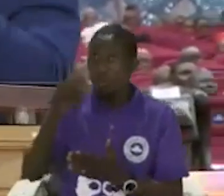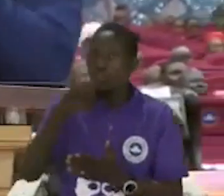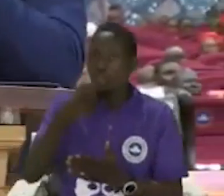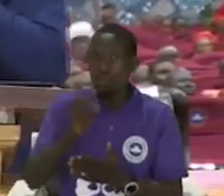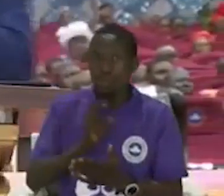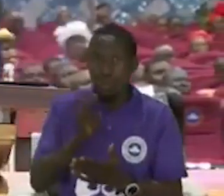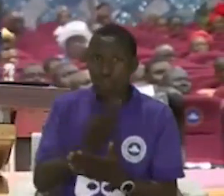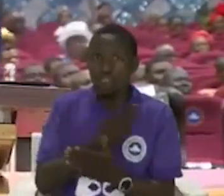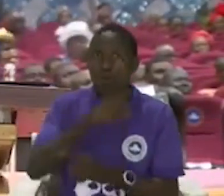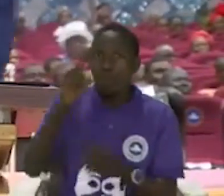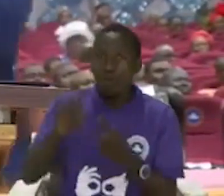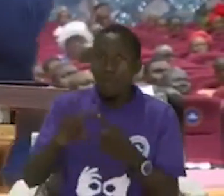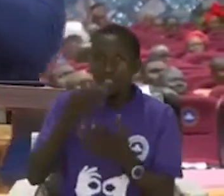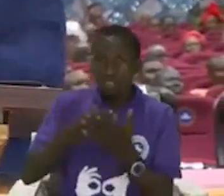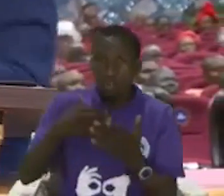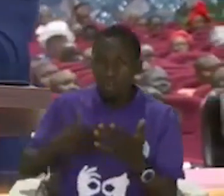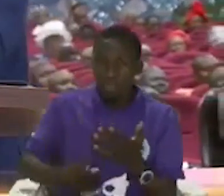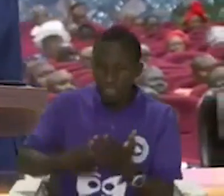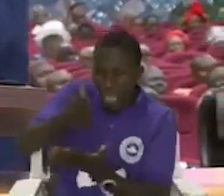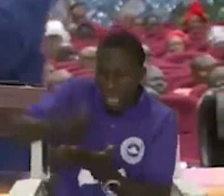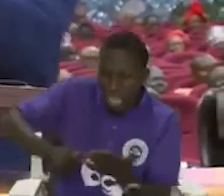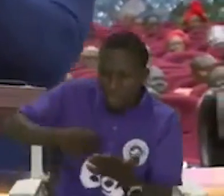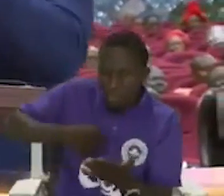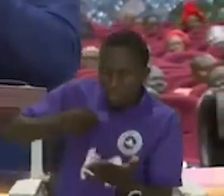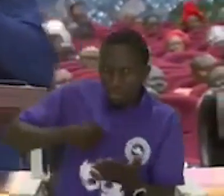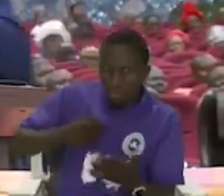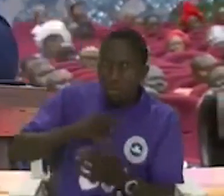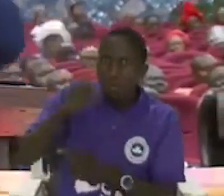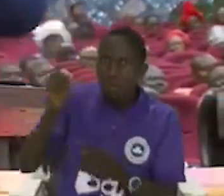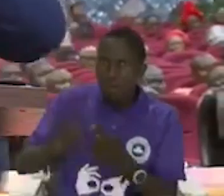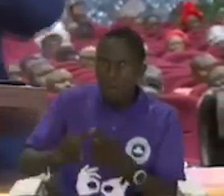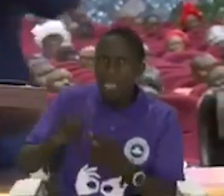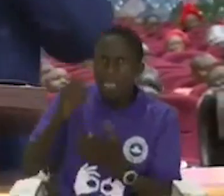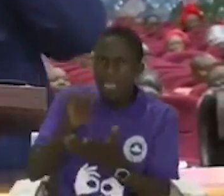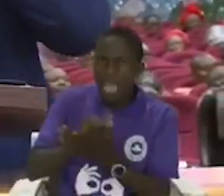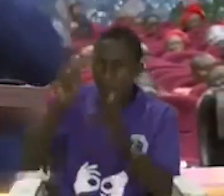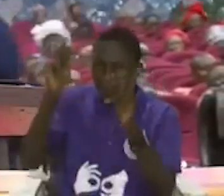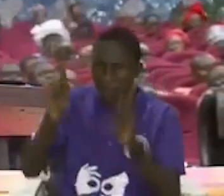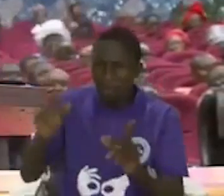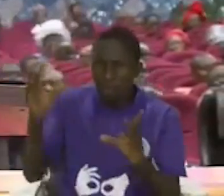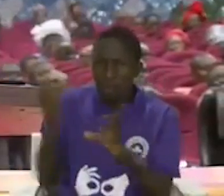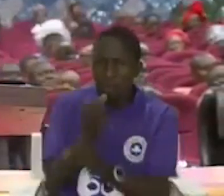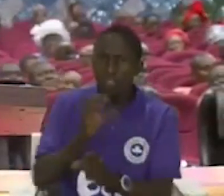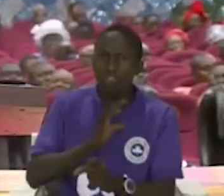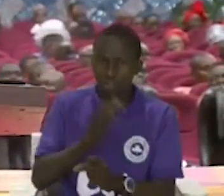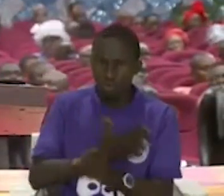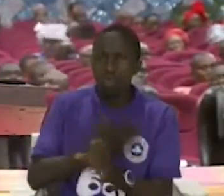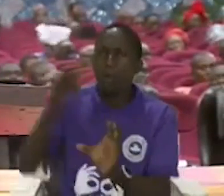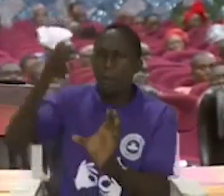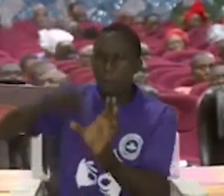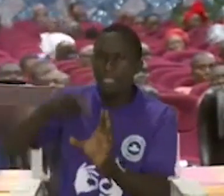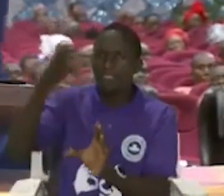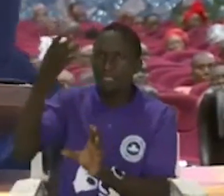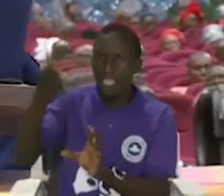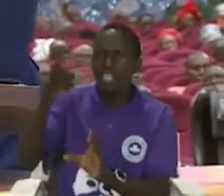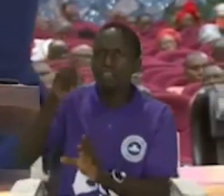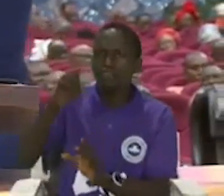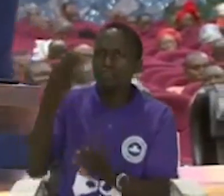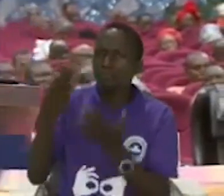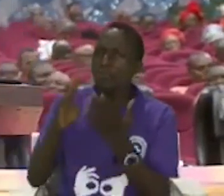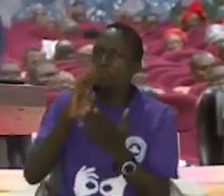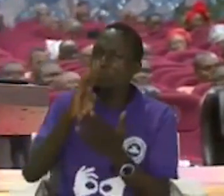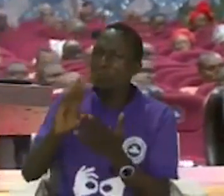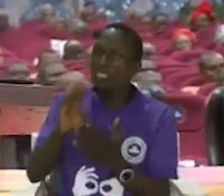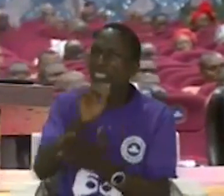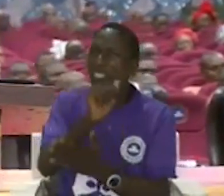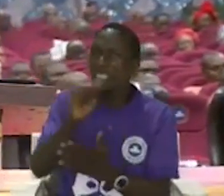and he goes to minister, when God wins souls, that person is getting a portion. You may be the salt that God is using. Look at those fathers